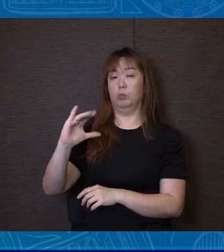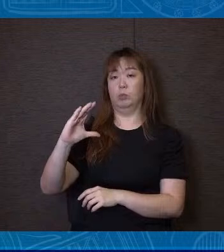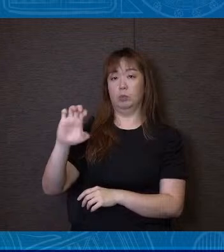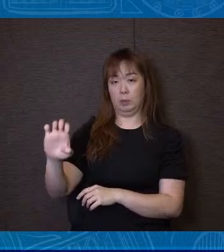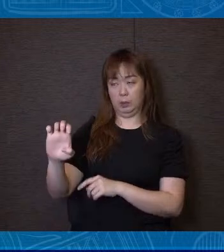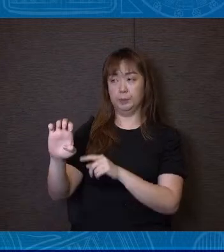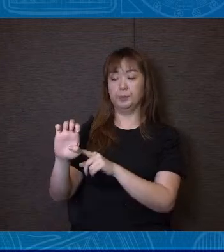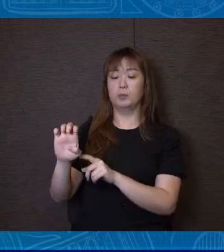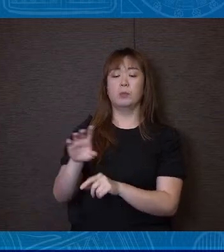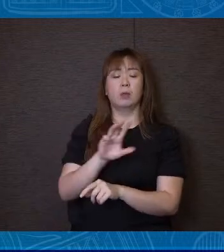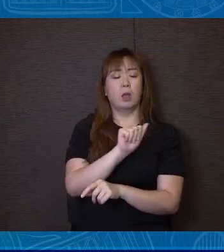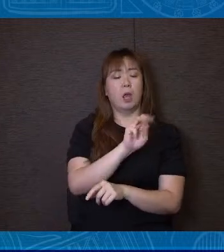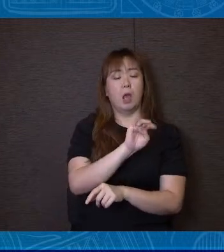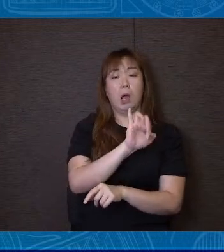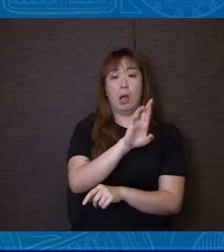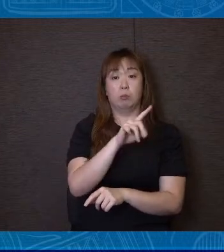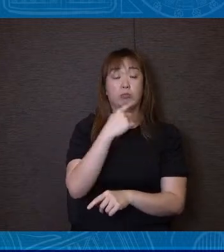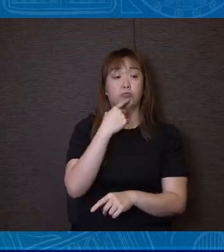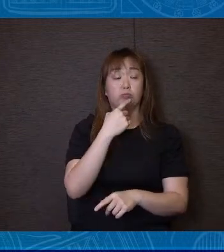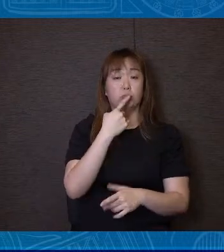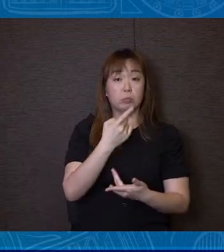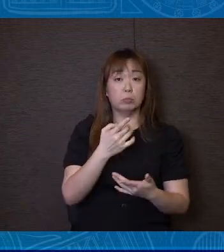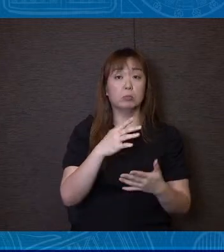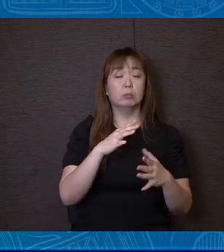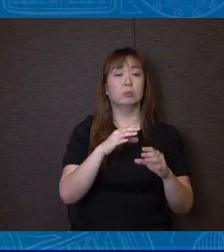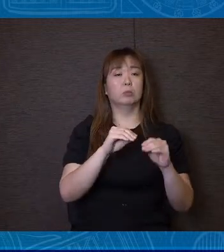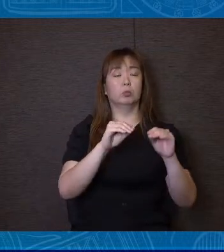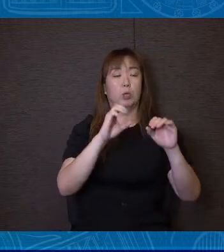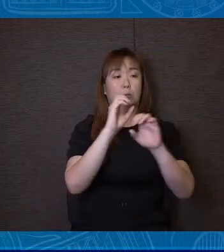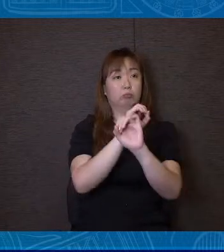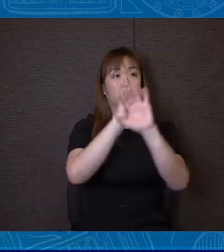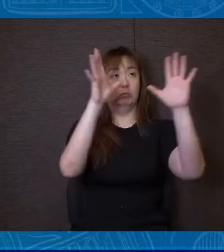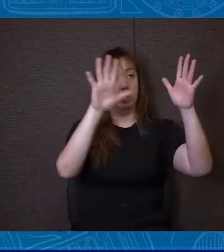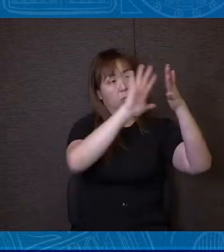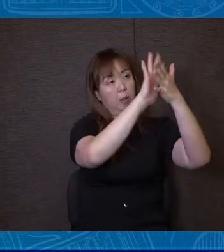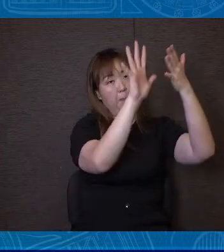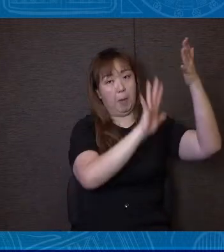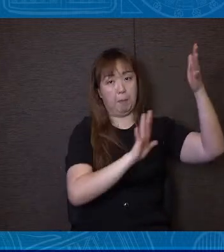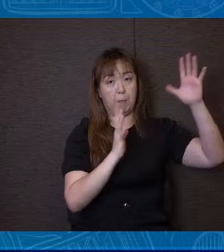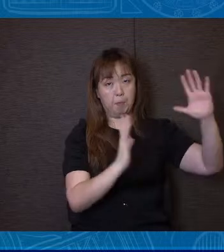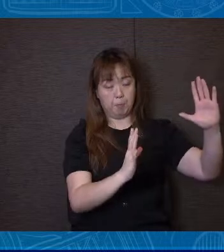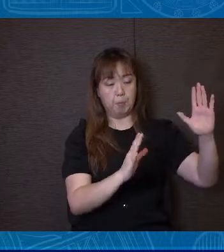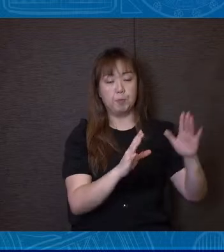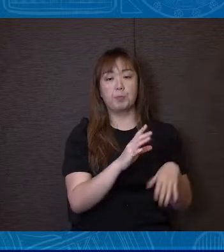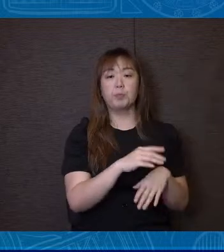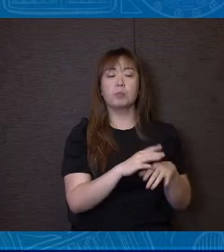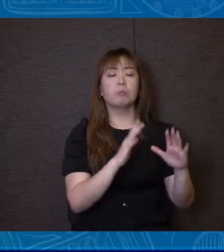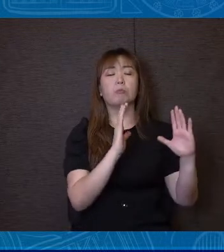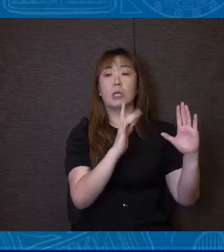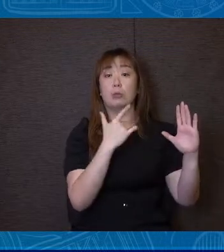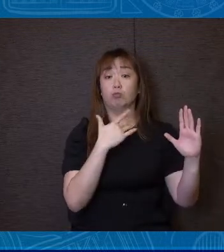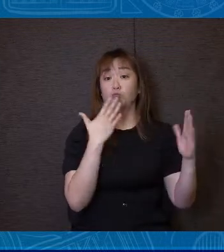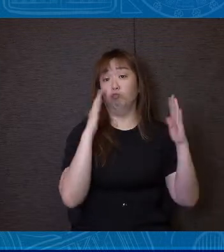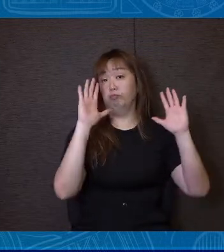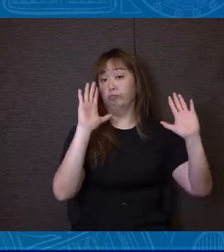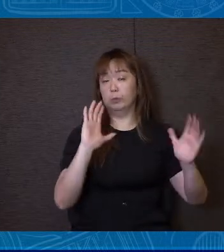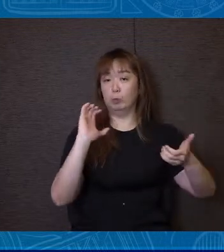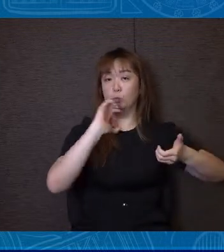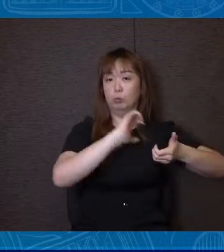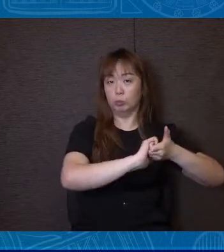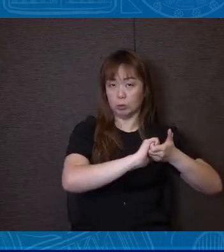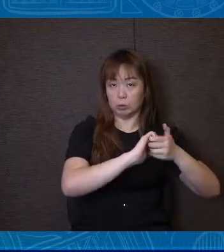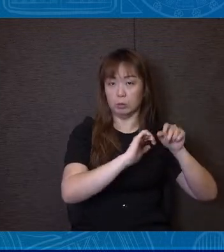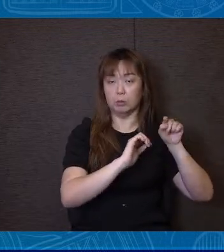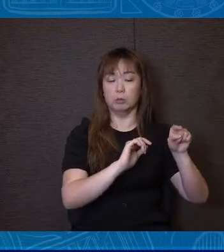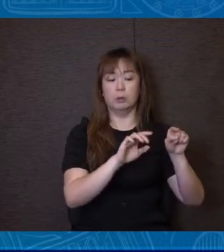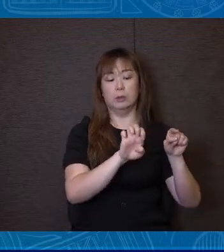Amir already mentioned the Disaster Connectivity Map, the DCM, and GSMA is a partner together with